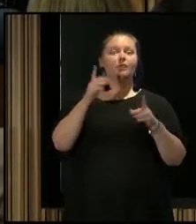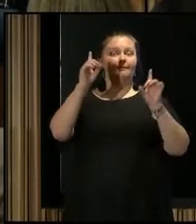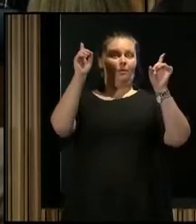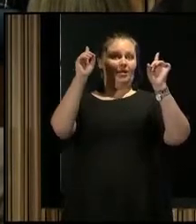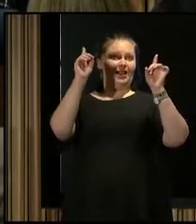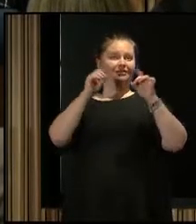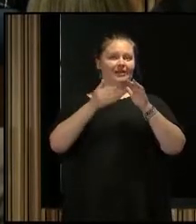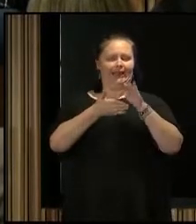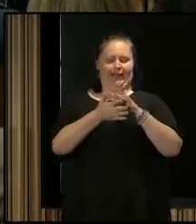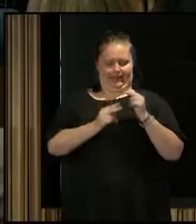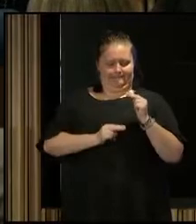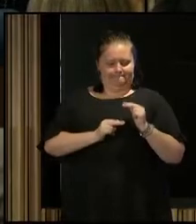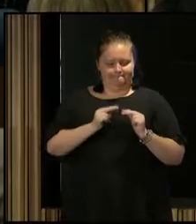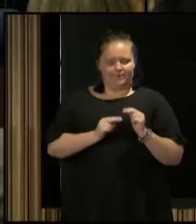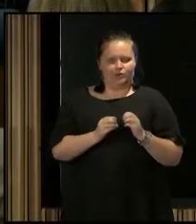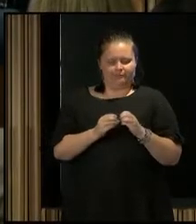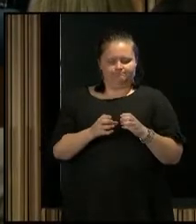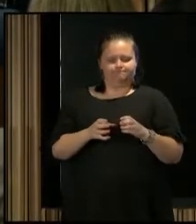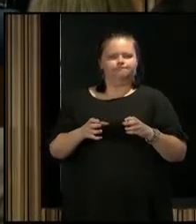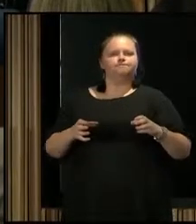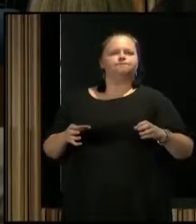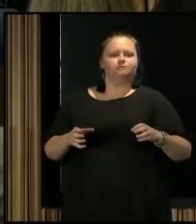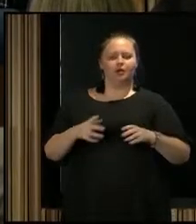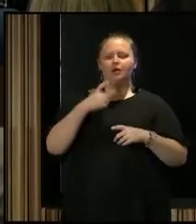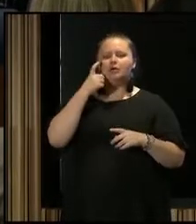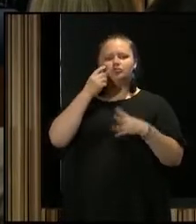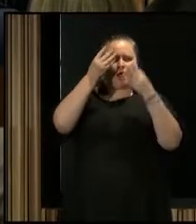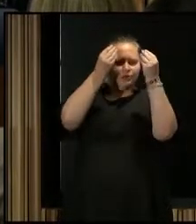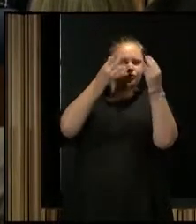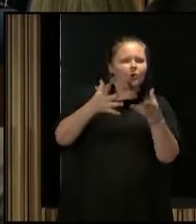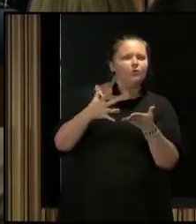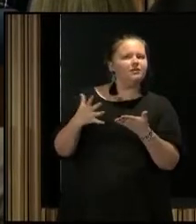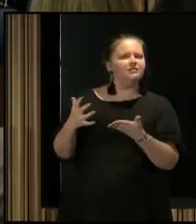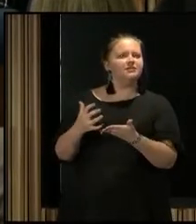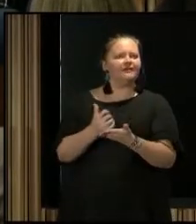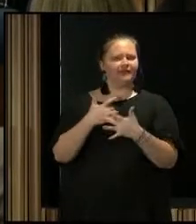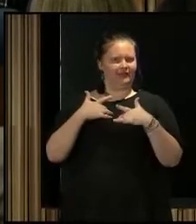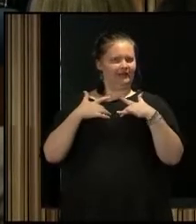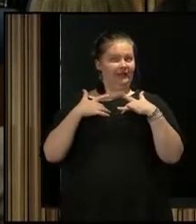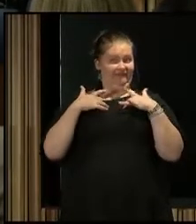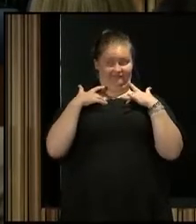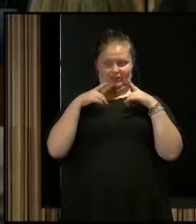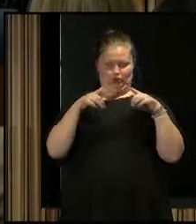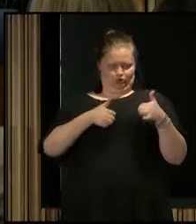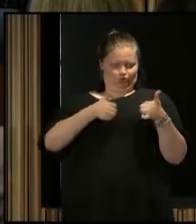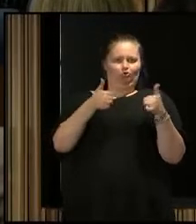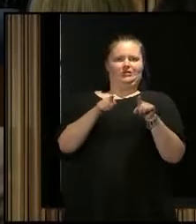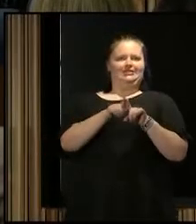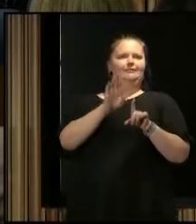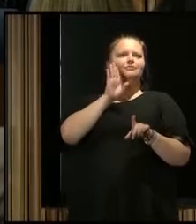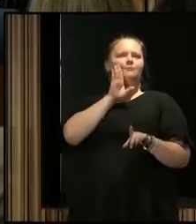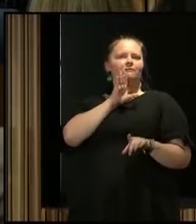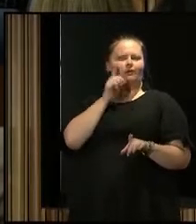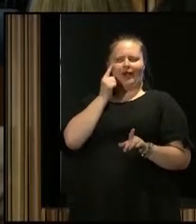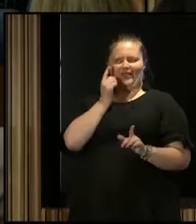in building mode. We are trying to let people know it is safe. It still feels just as good as before. And in fact, I think we need